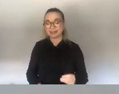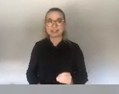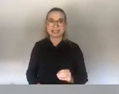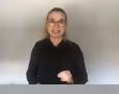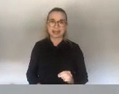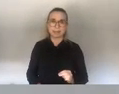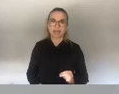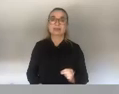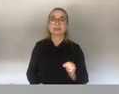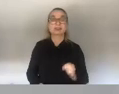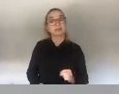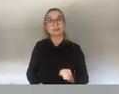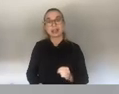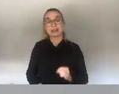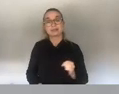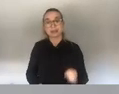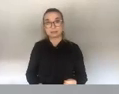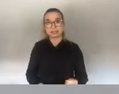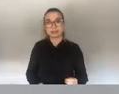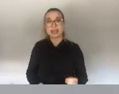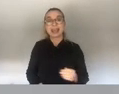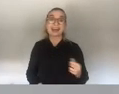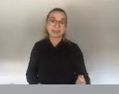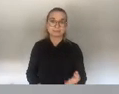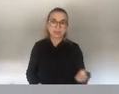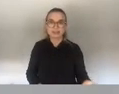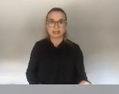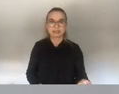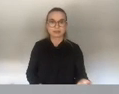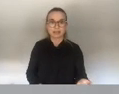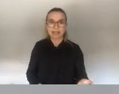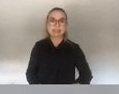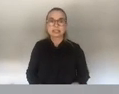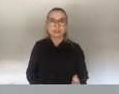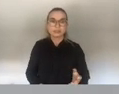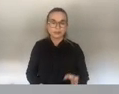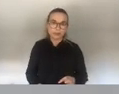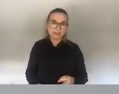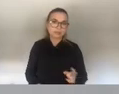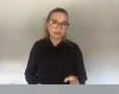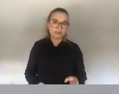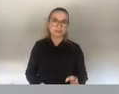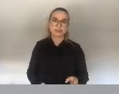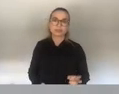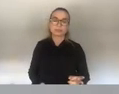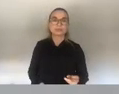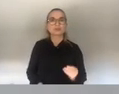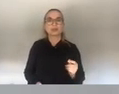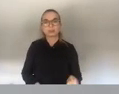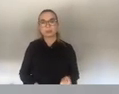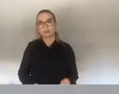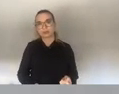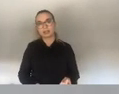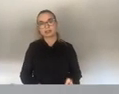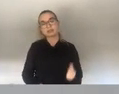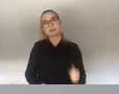has devastating impacts on sufferers and their families, and I have seen this firsthand, not only as a researcher, but also growing